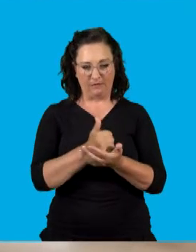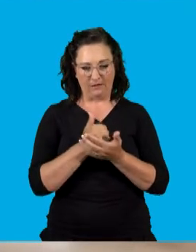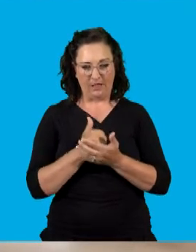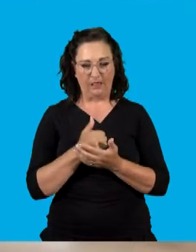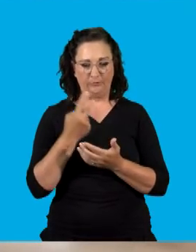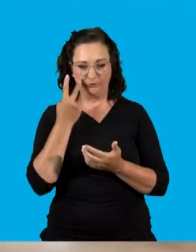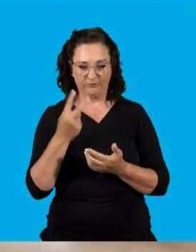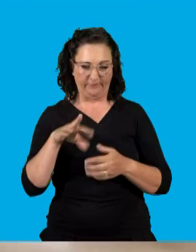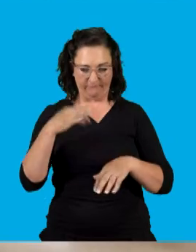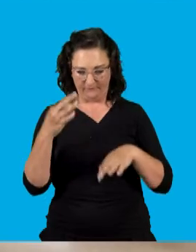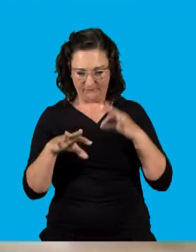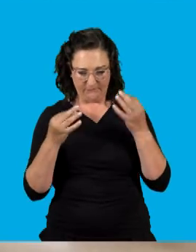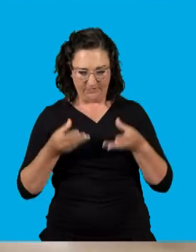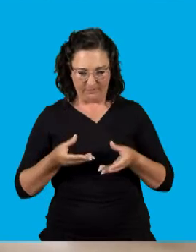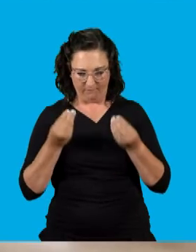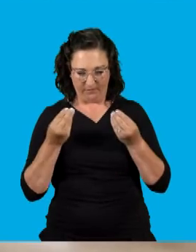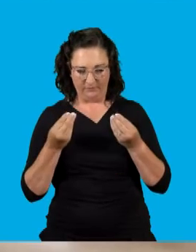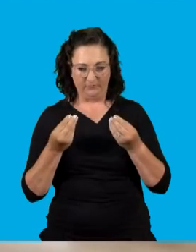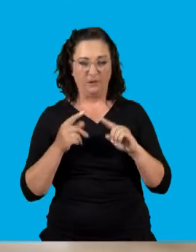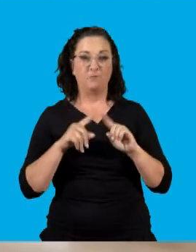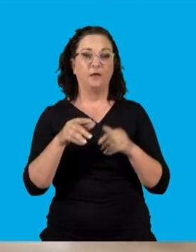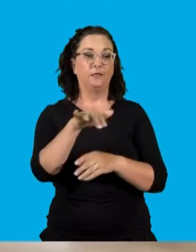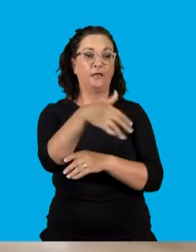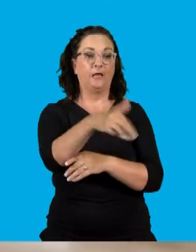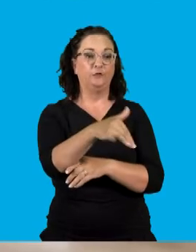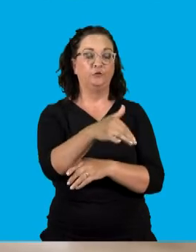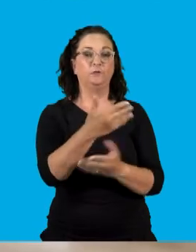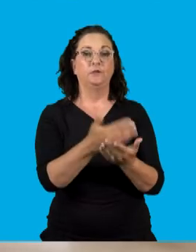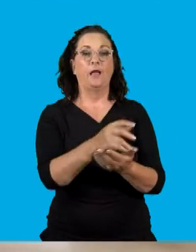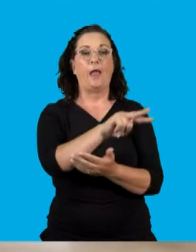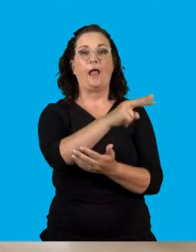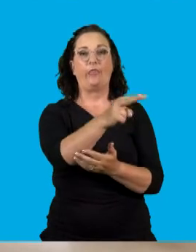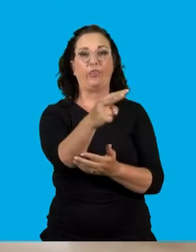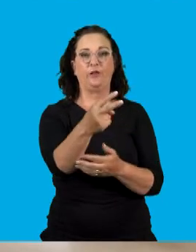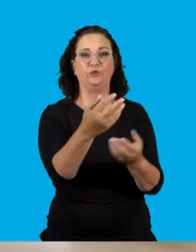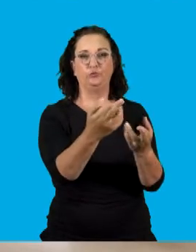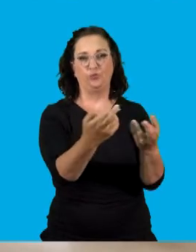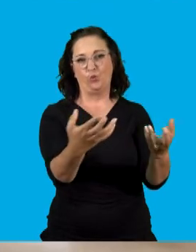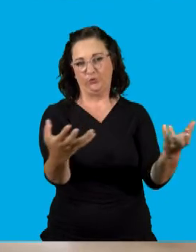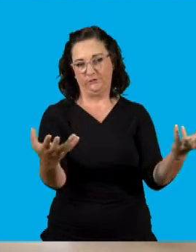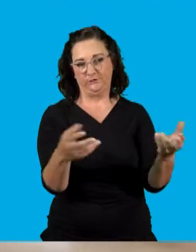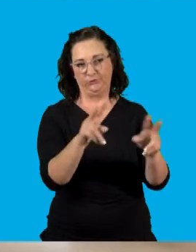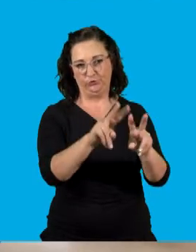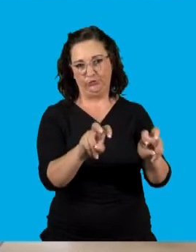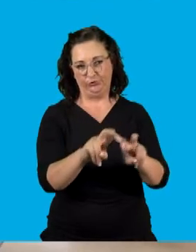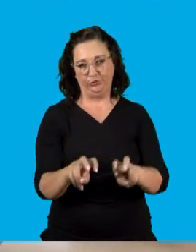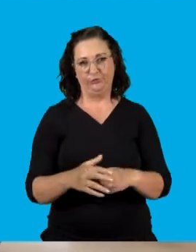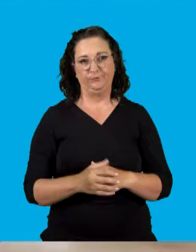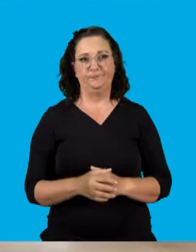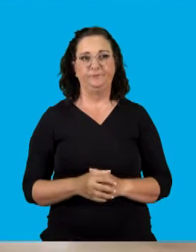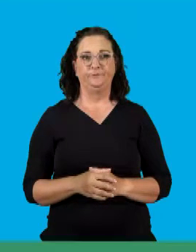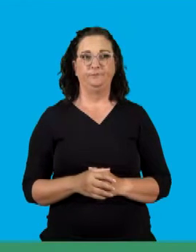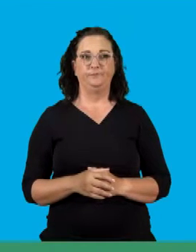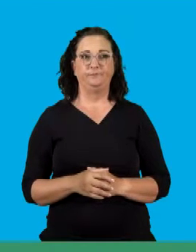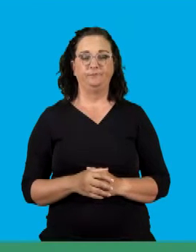assist us with the findings, whereas externally we are getting it from other sources. So the next question says,